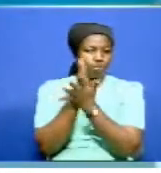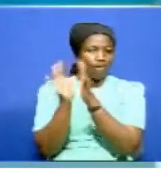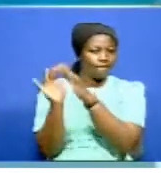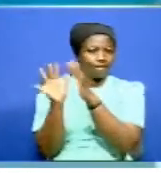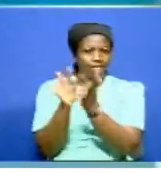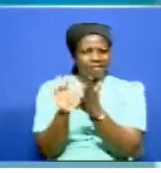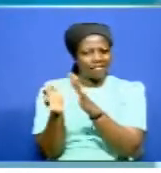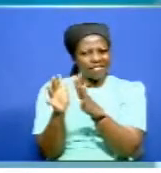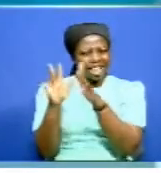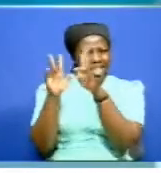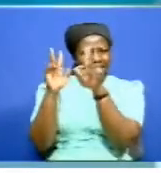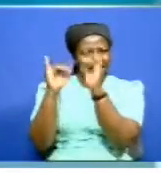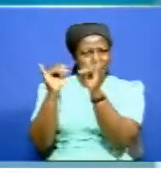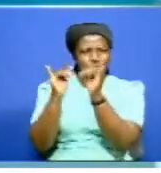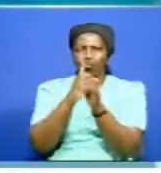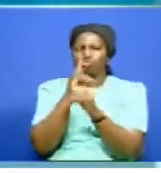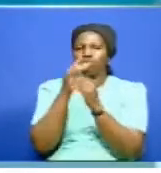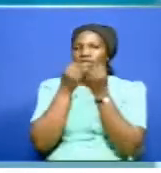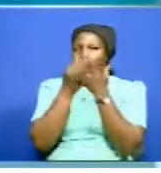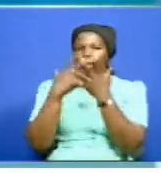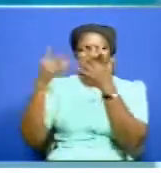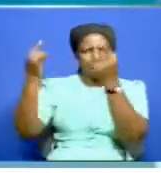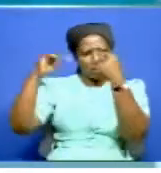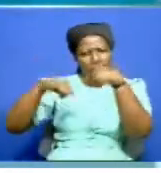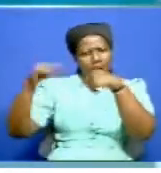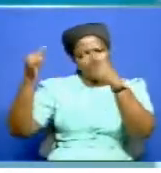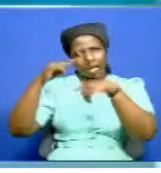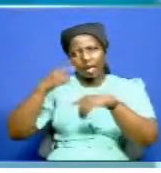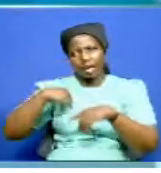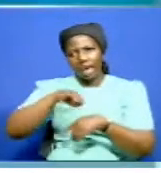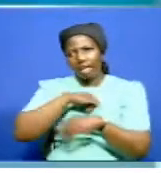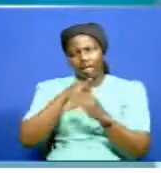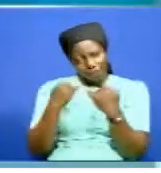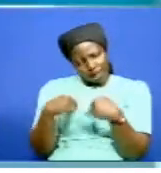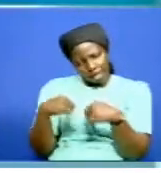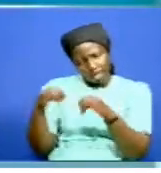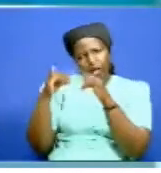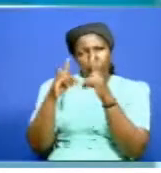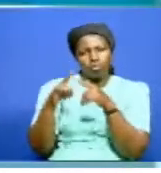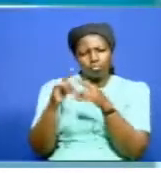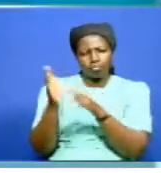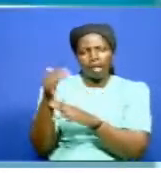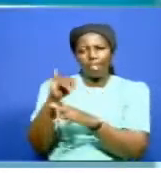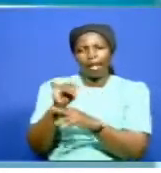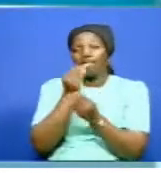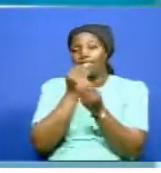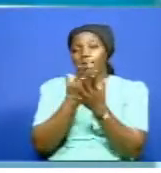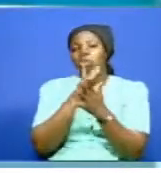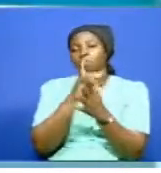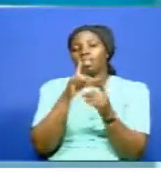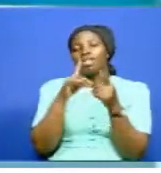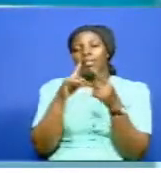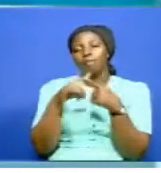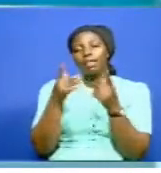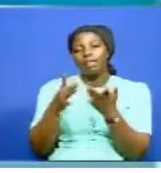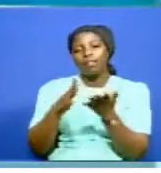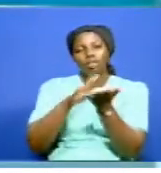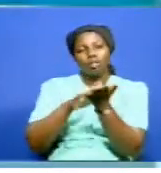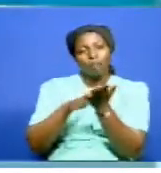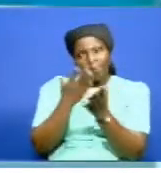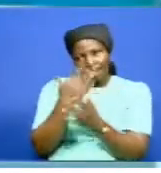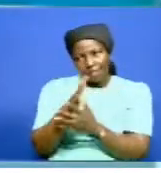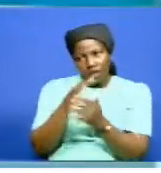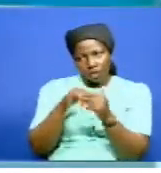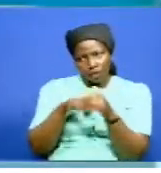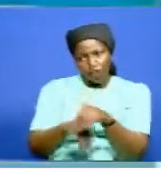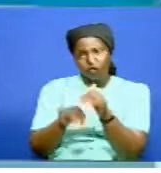also just trickling in, and we're trying to consolidate. However, it of course recommended that you just stick to the current regimen. We're